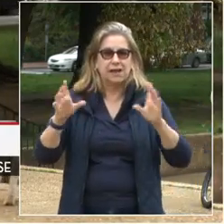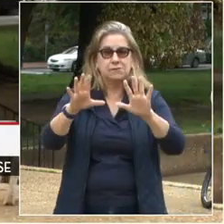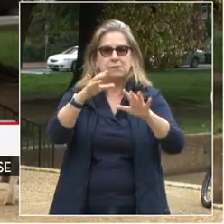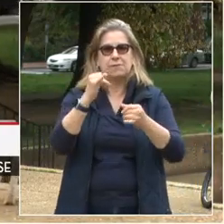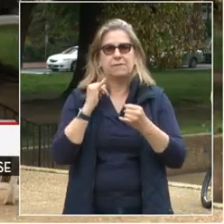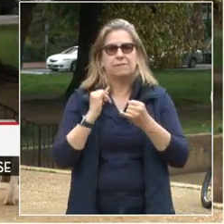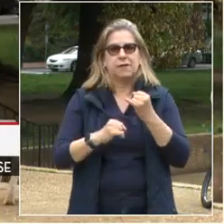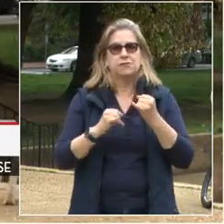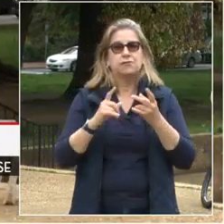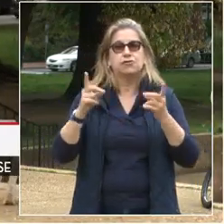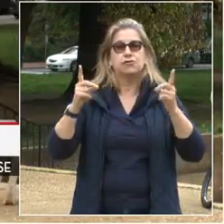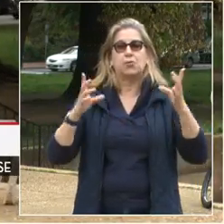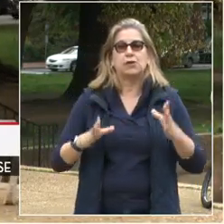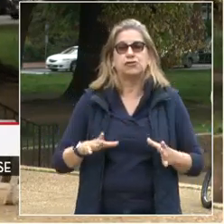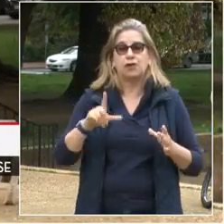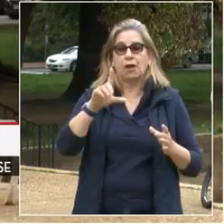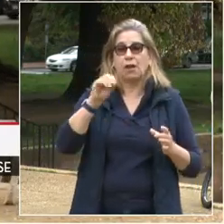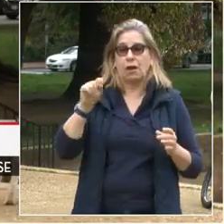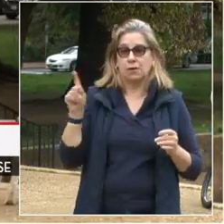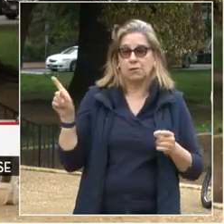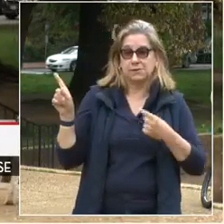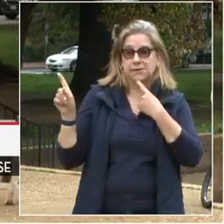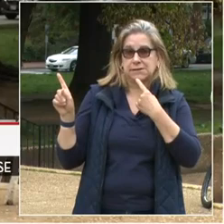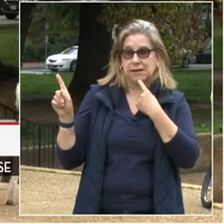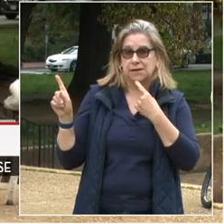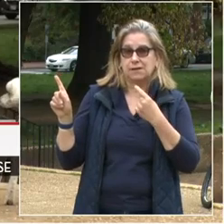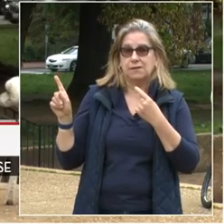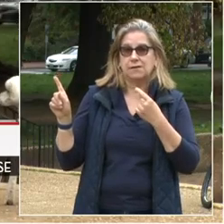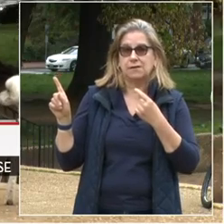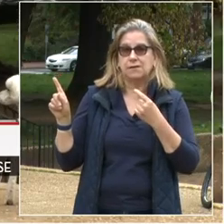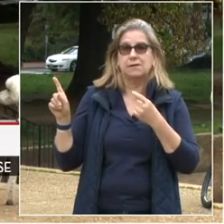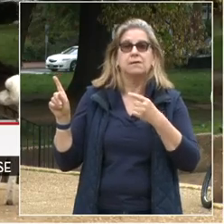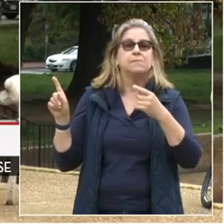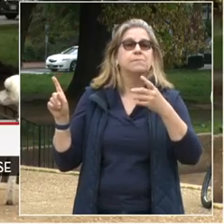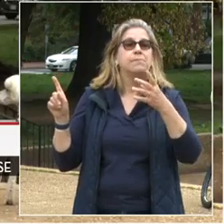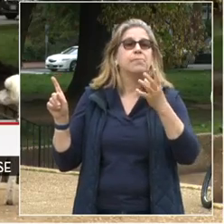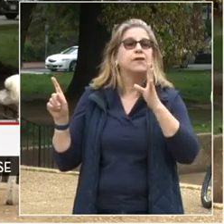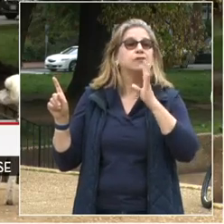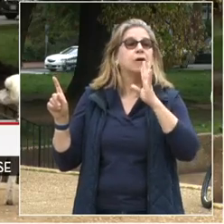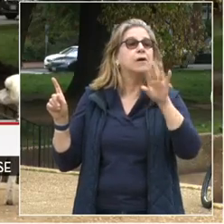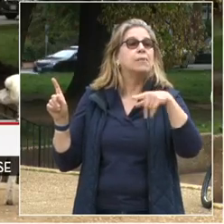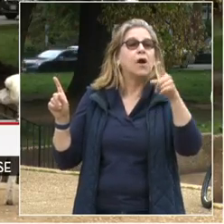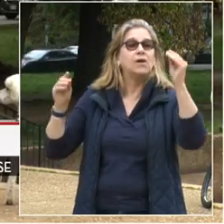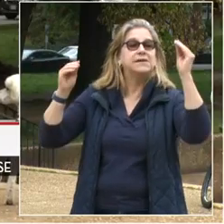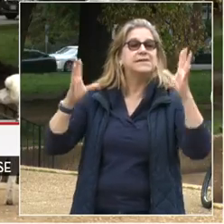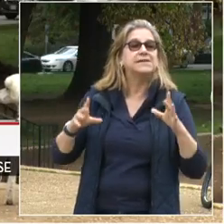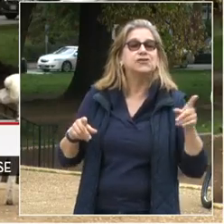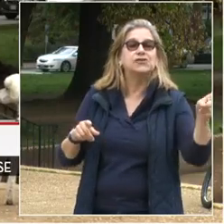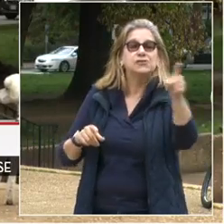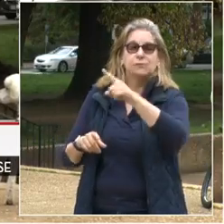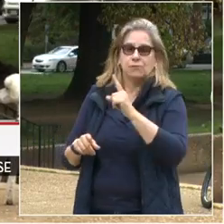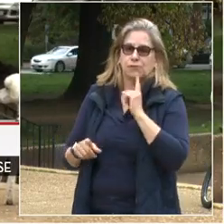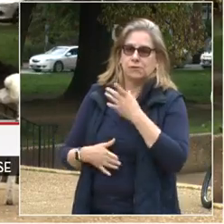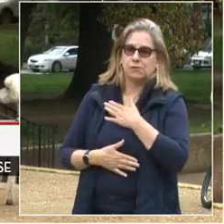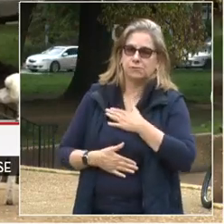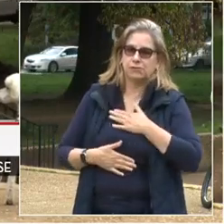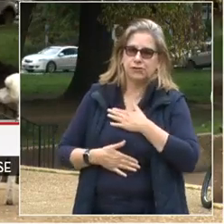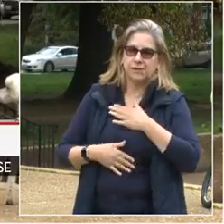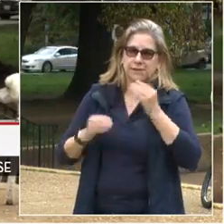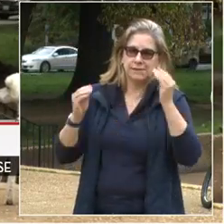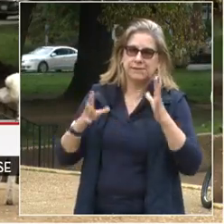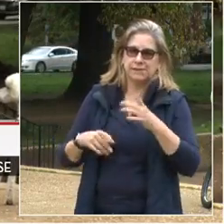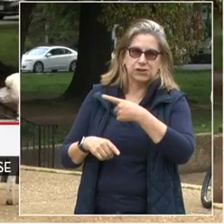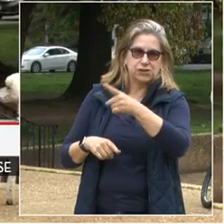said about our teachers and how much we appreciate them. In the last 2 years, our teachers have done just a